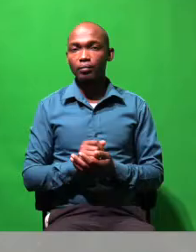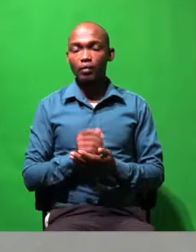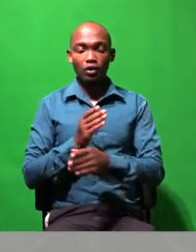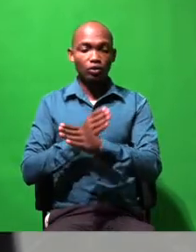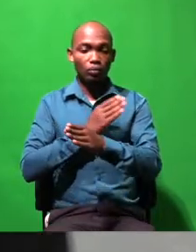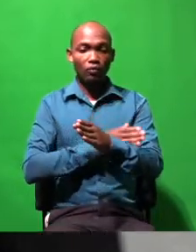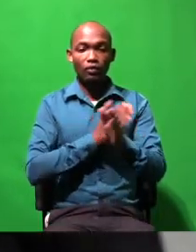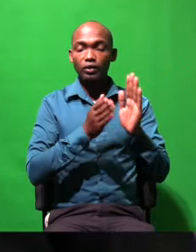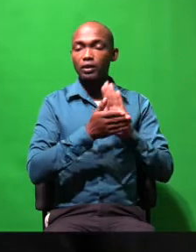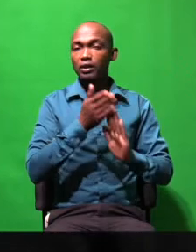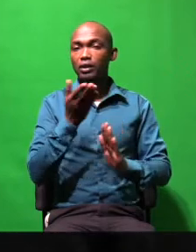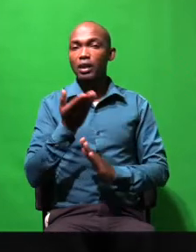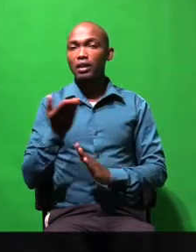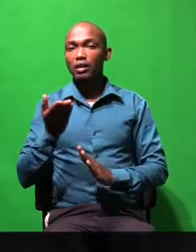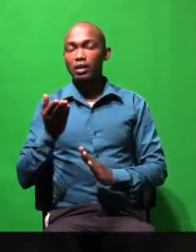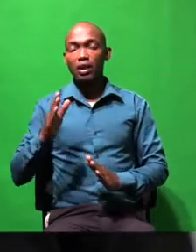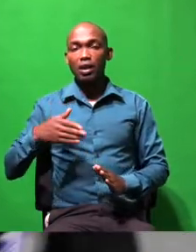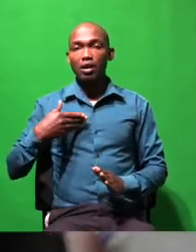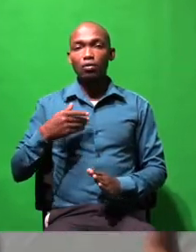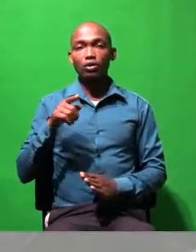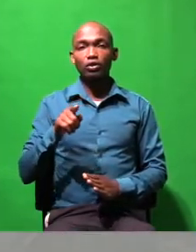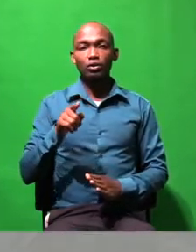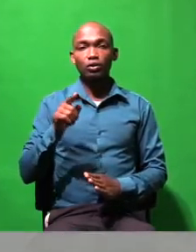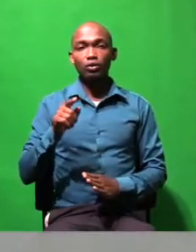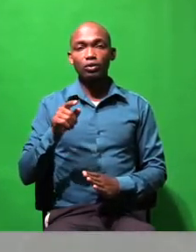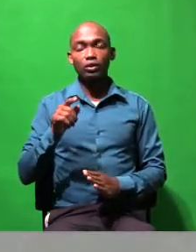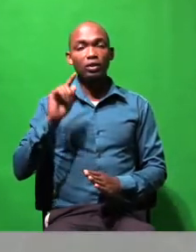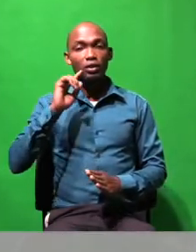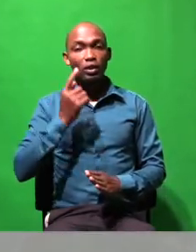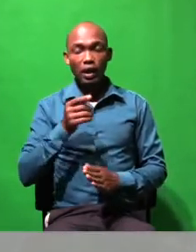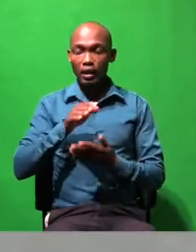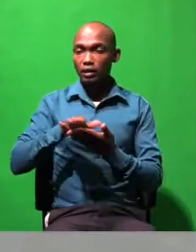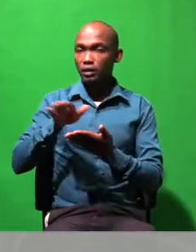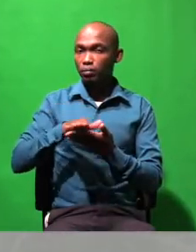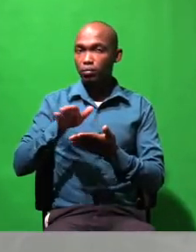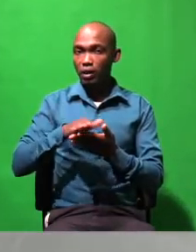anything, I want you to try to explain the meaning of